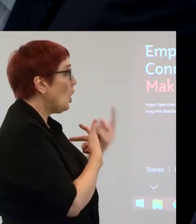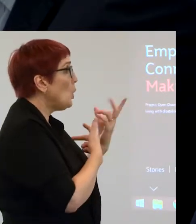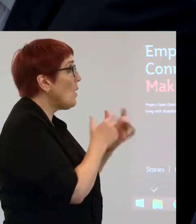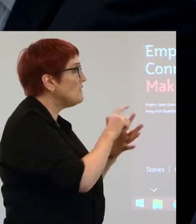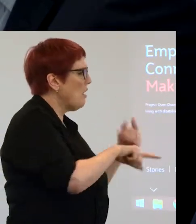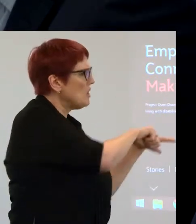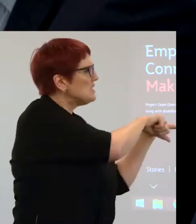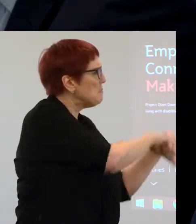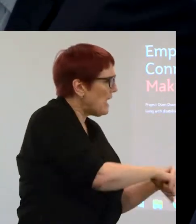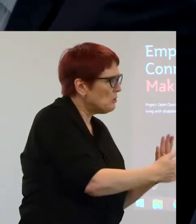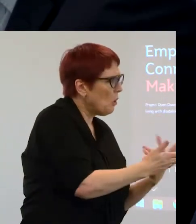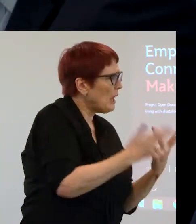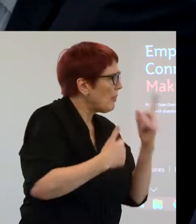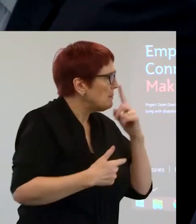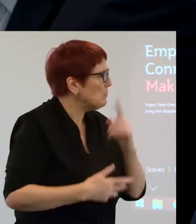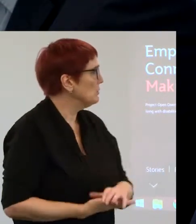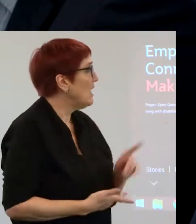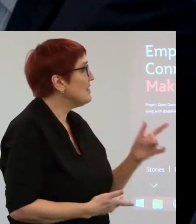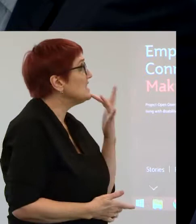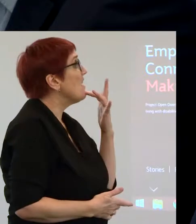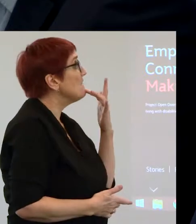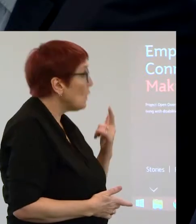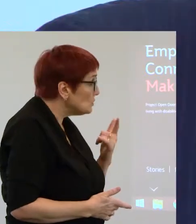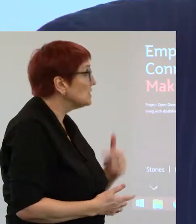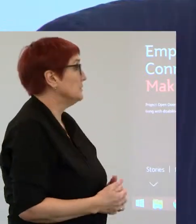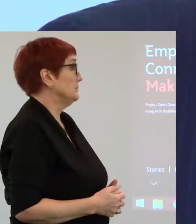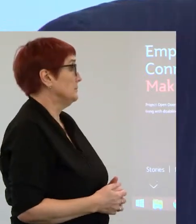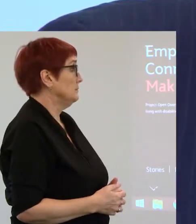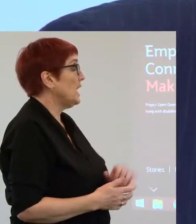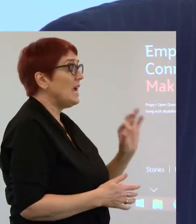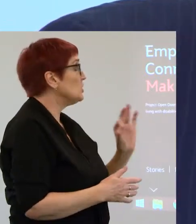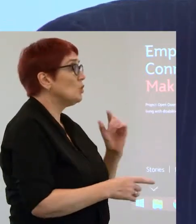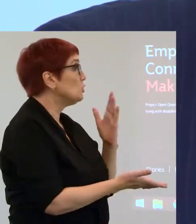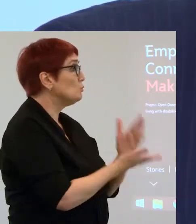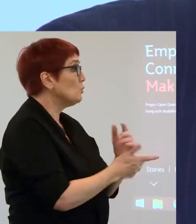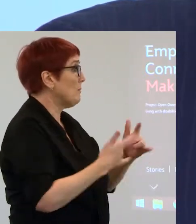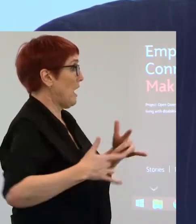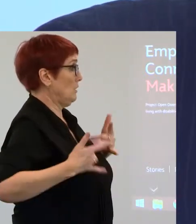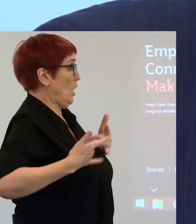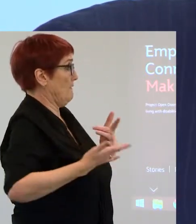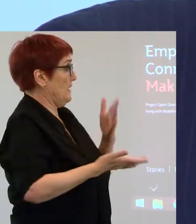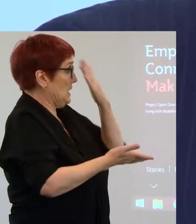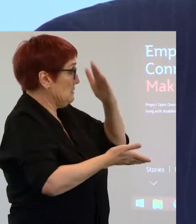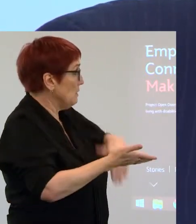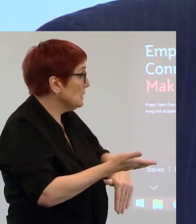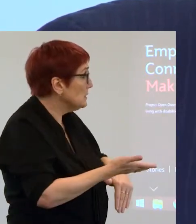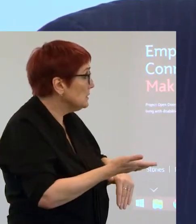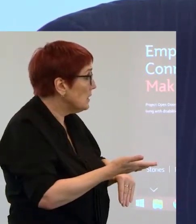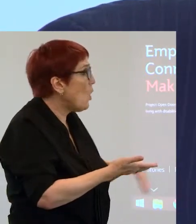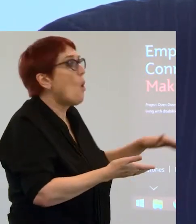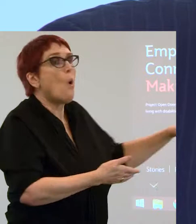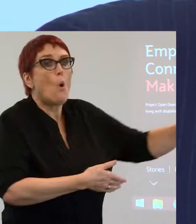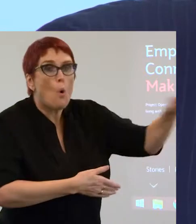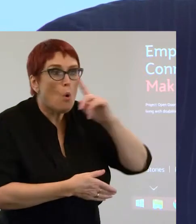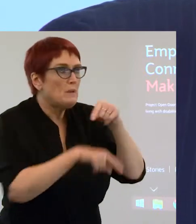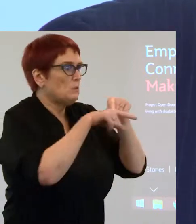or independent is a false bastardry of the reality of life where everyone is